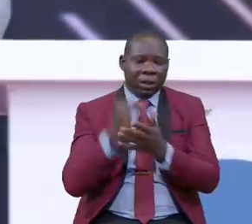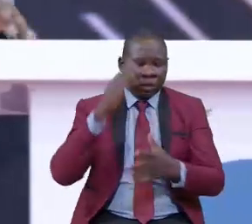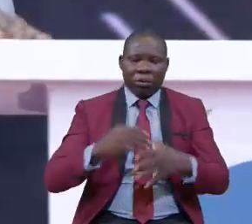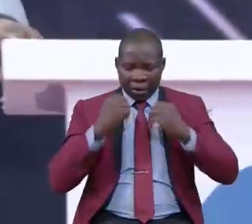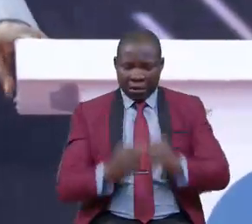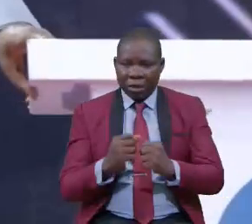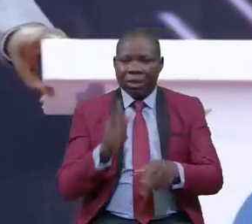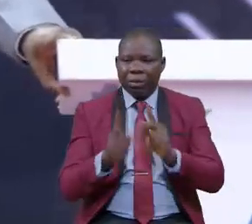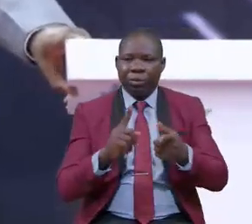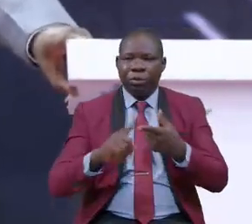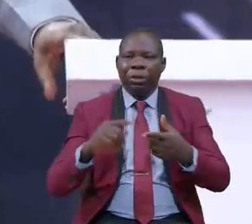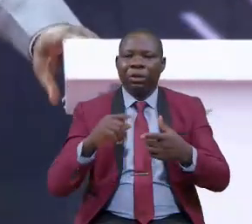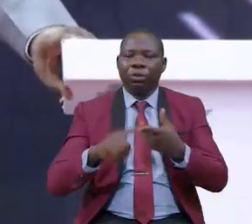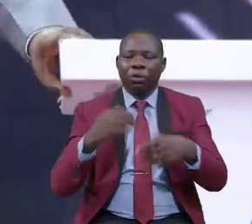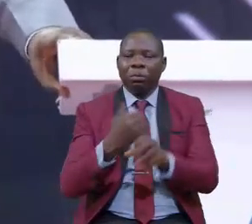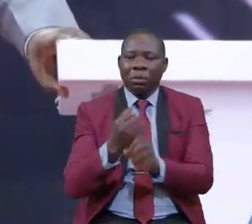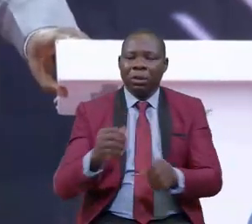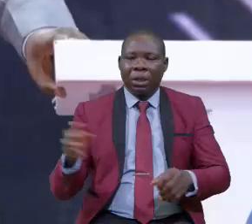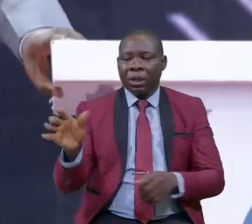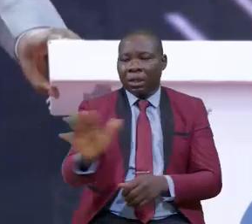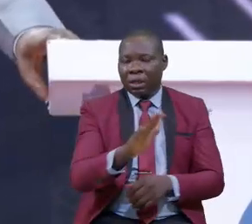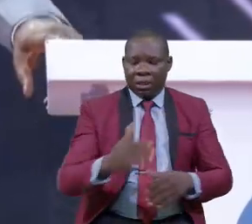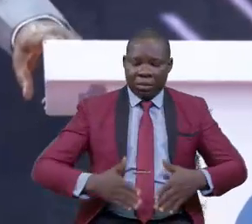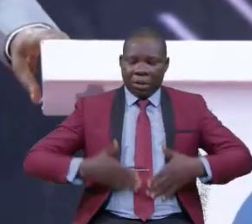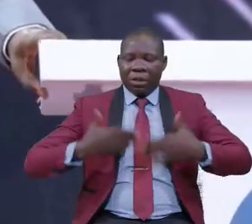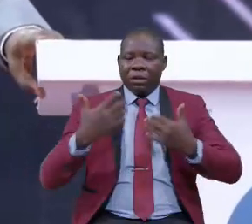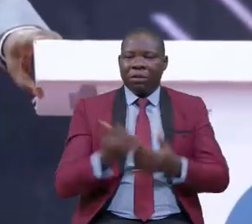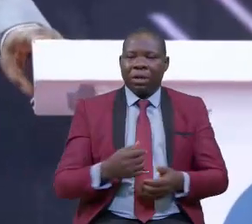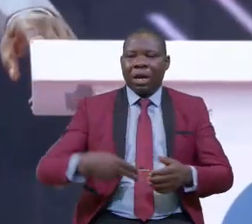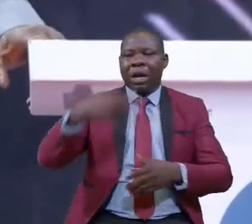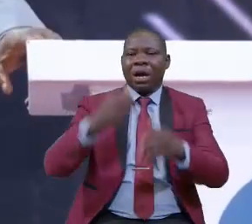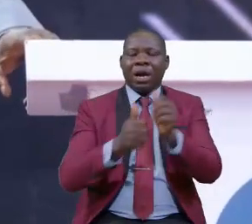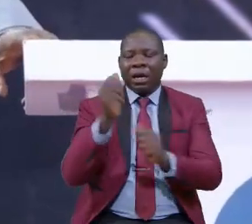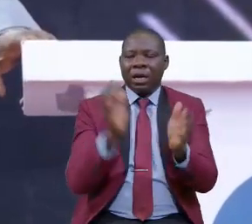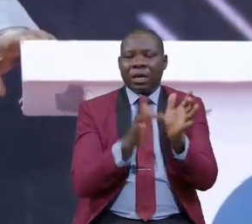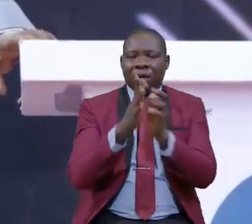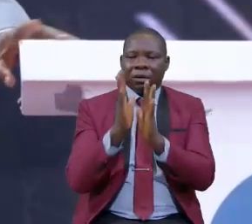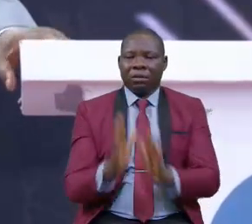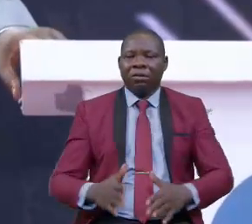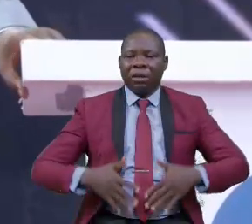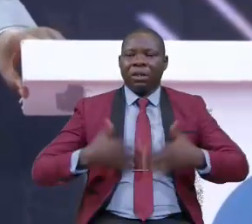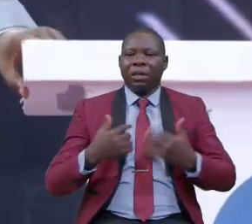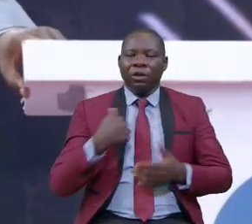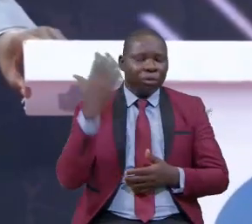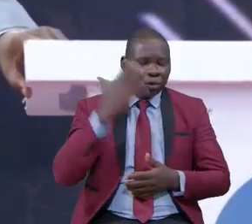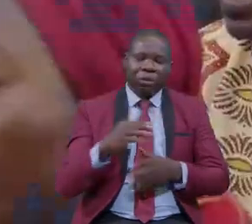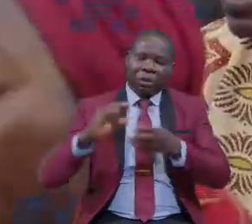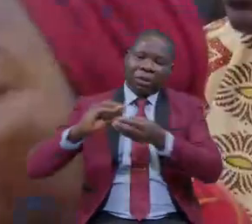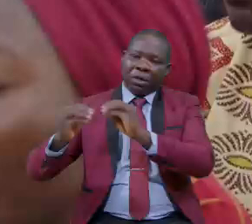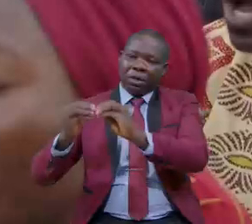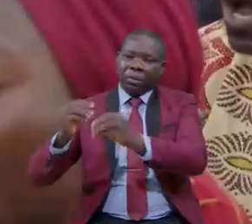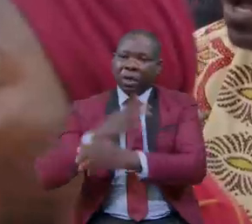higher kind of Christian life, we're going to rebuild and repair. The Lord grant you the